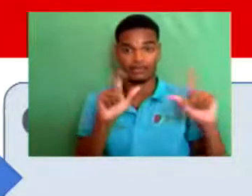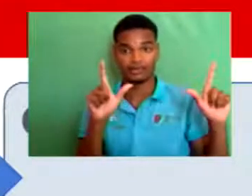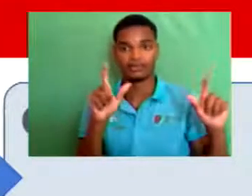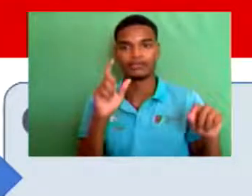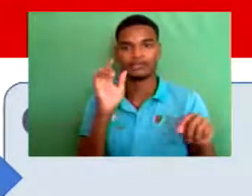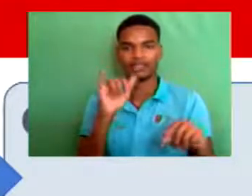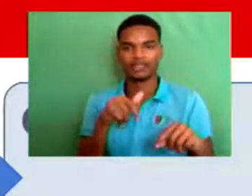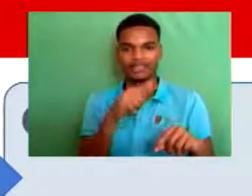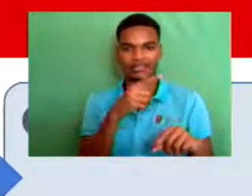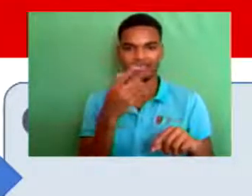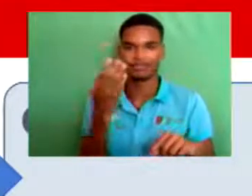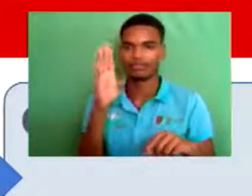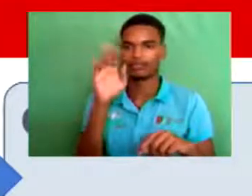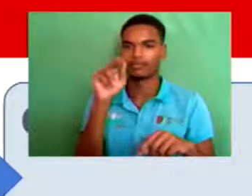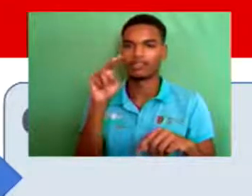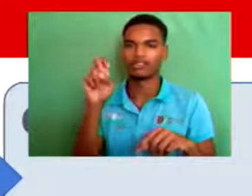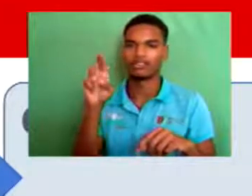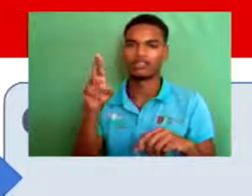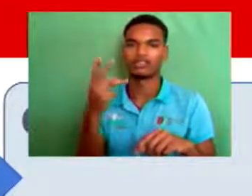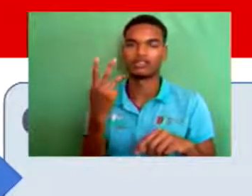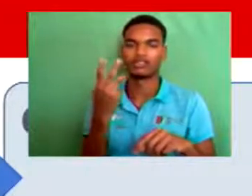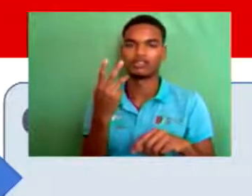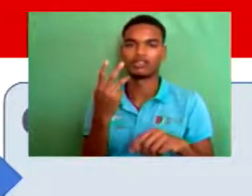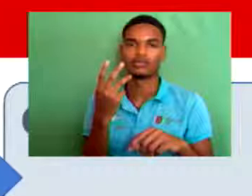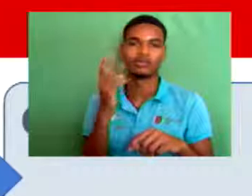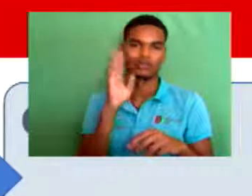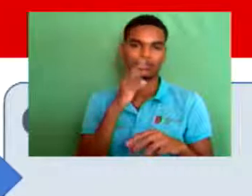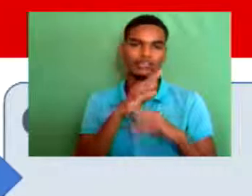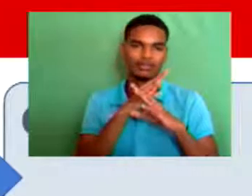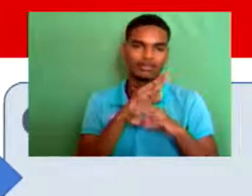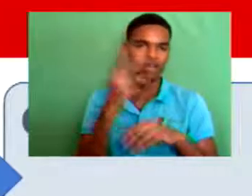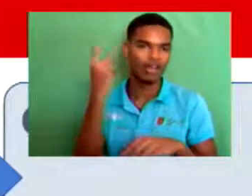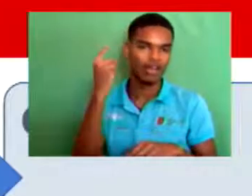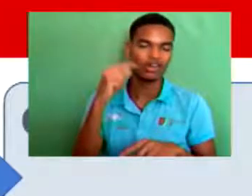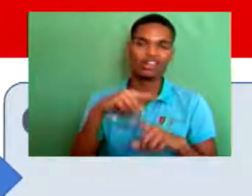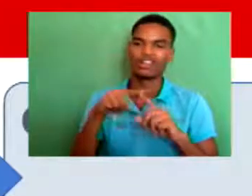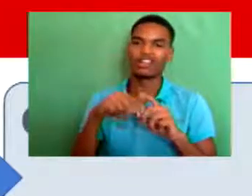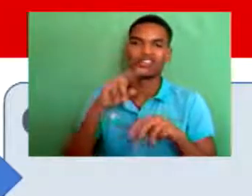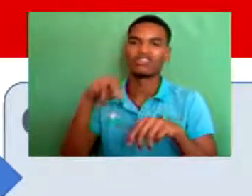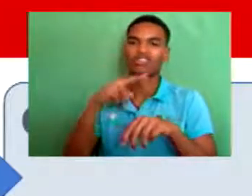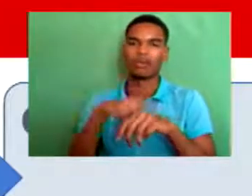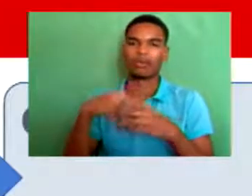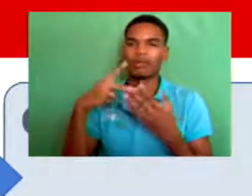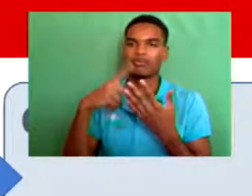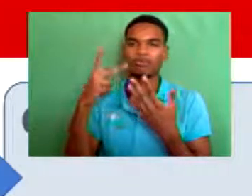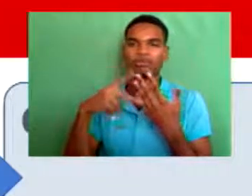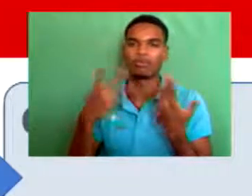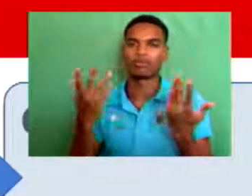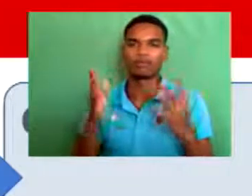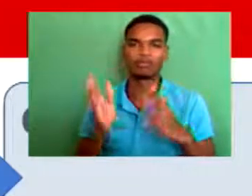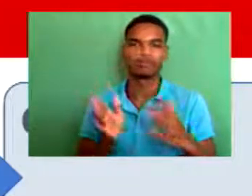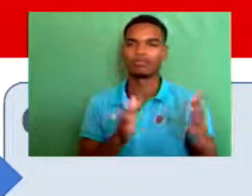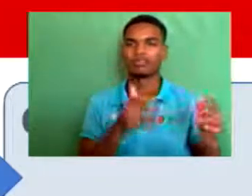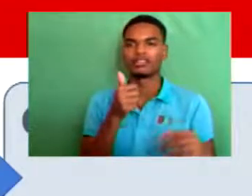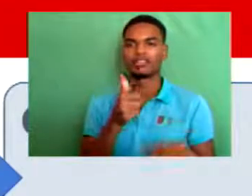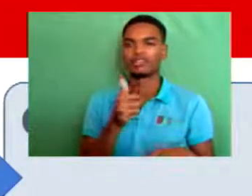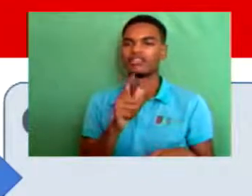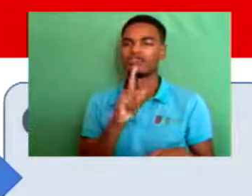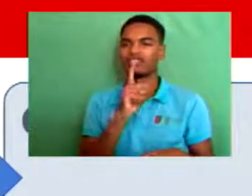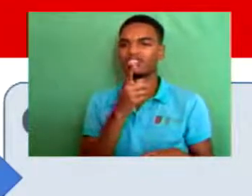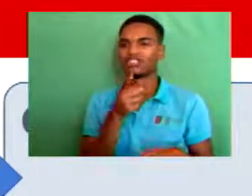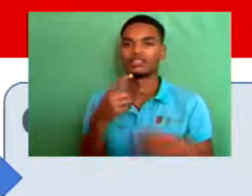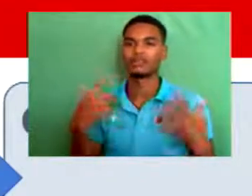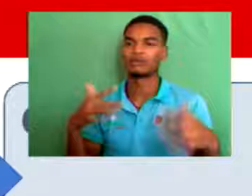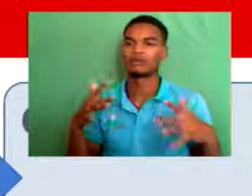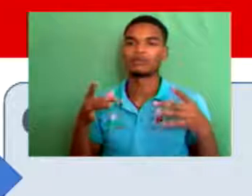ceases. The audio returns to normal programming. So pretty simple, elegant system in its simplicity, but a little